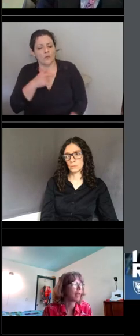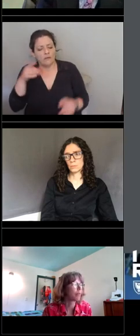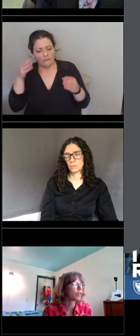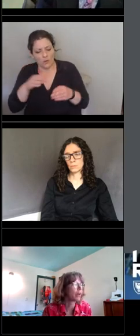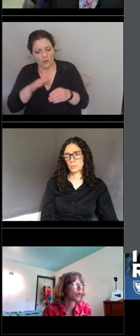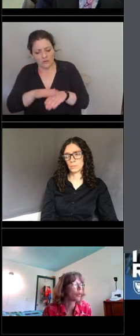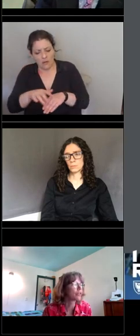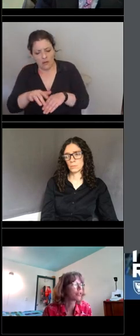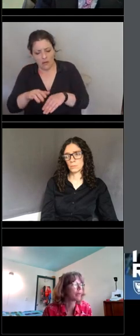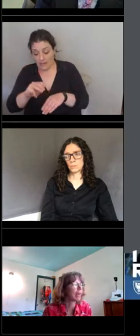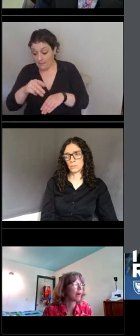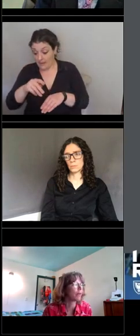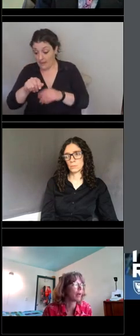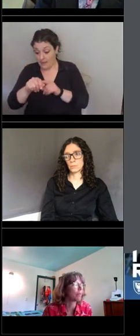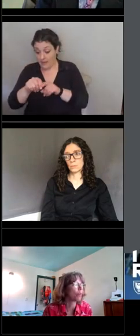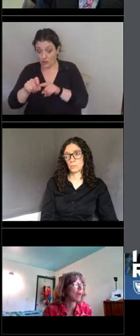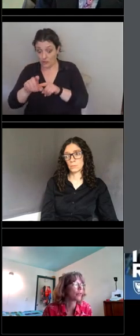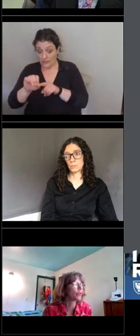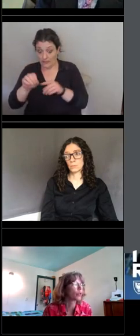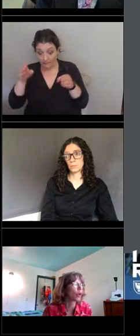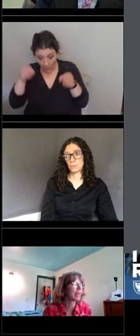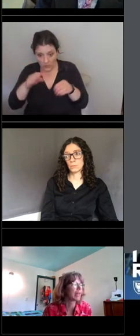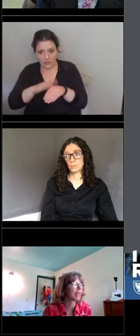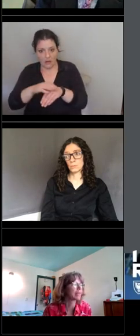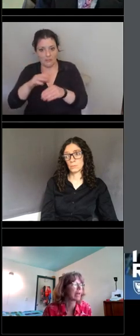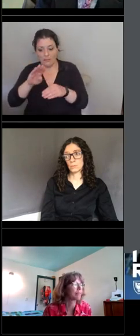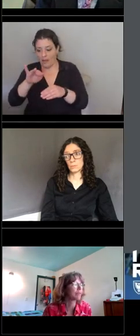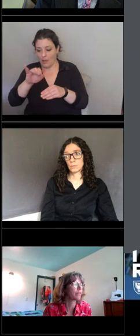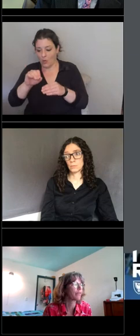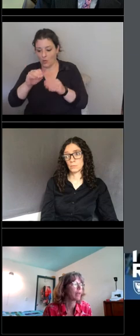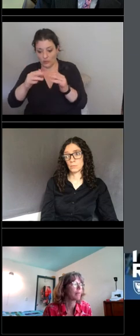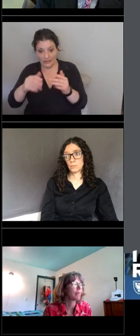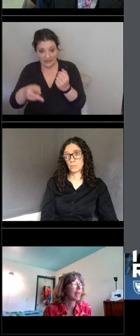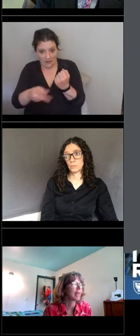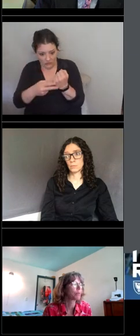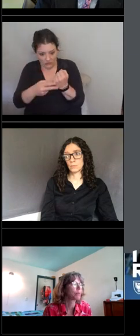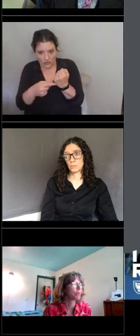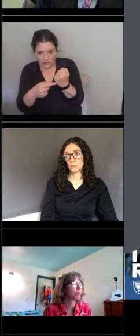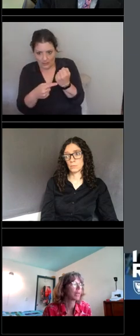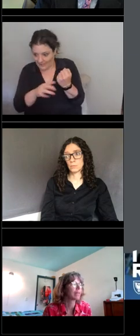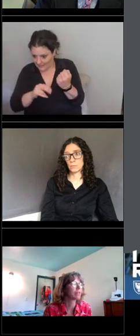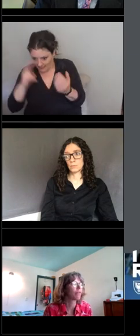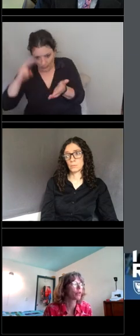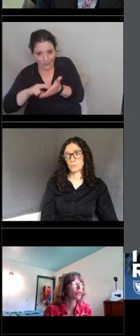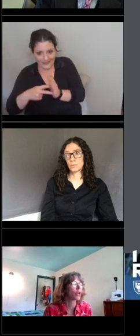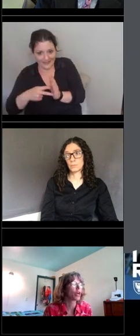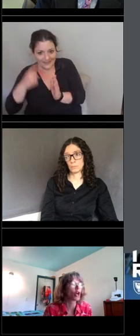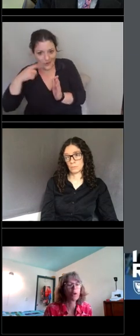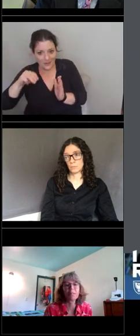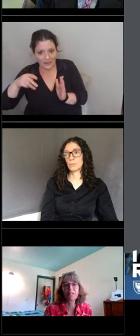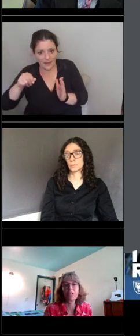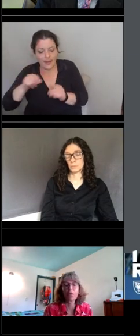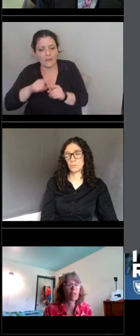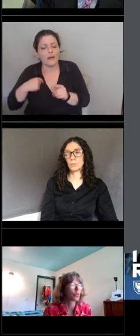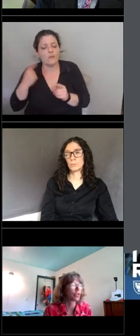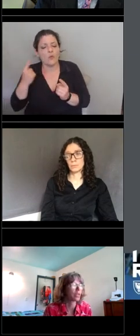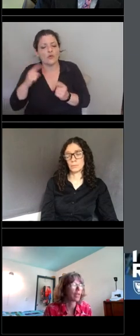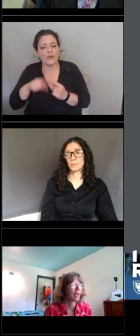MPA. But we do have a question about whether you saw any adaptive management plans focused on